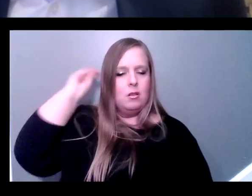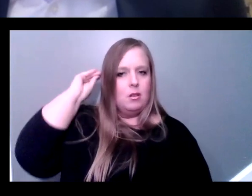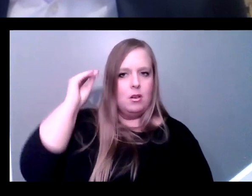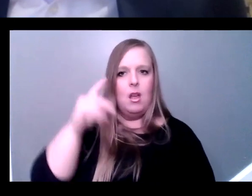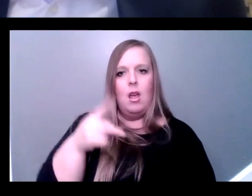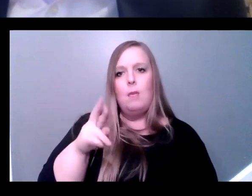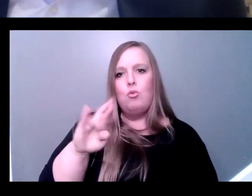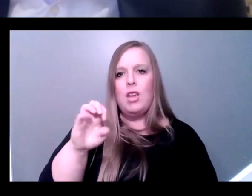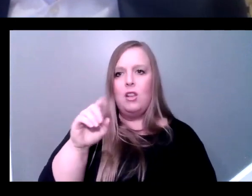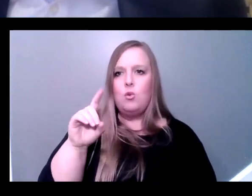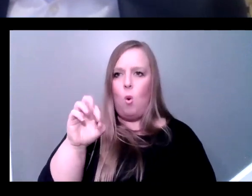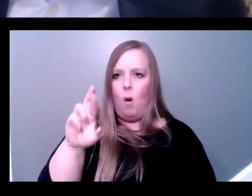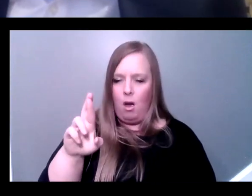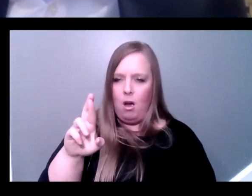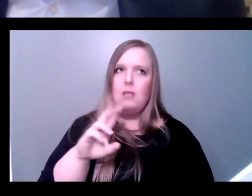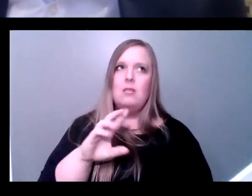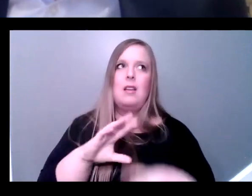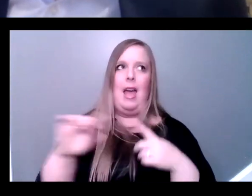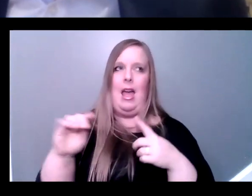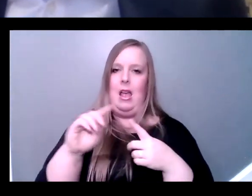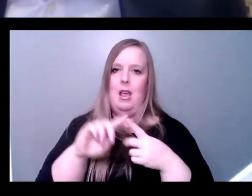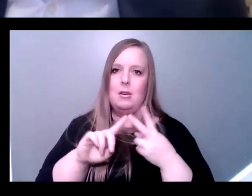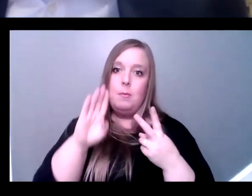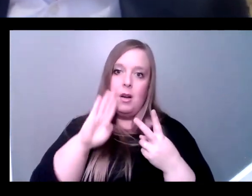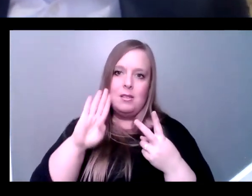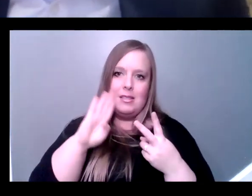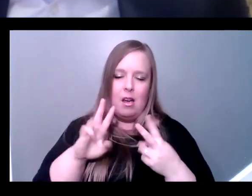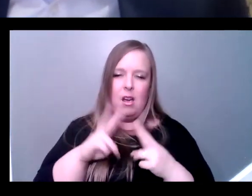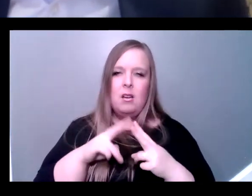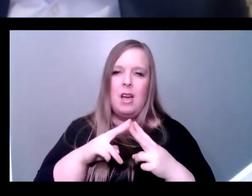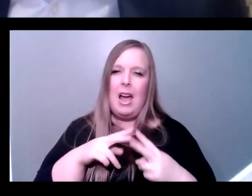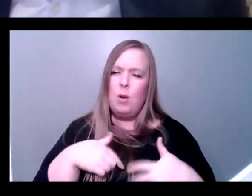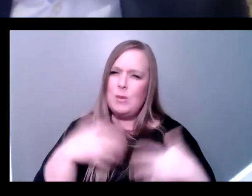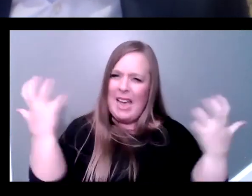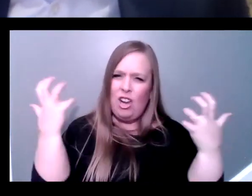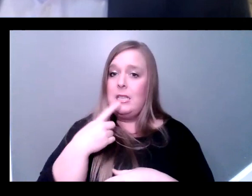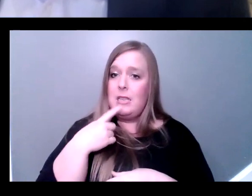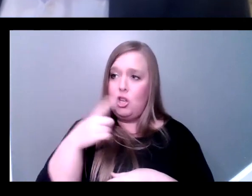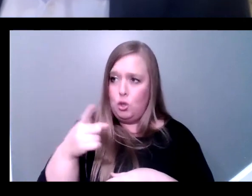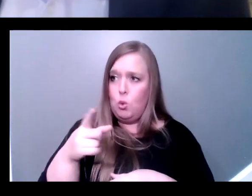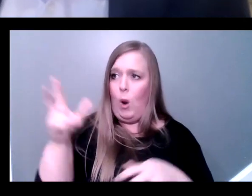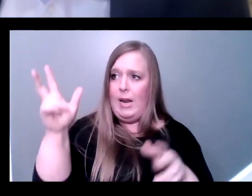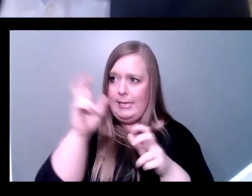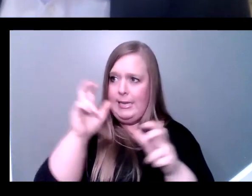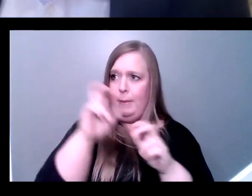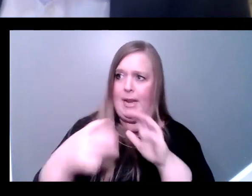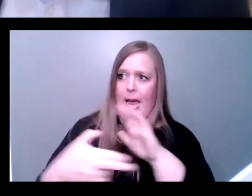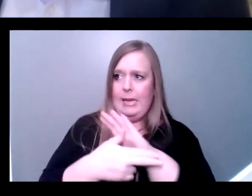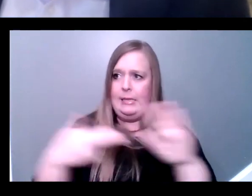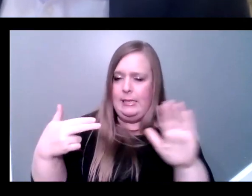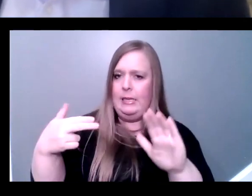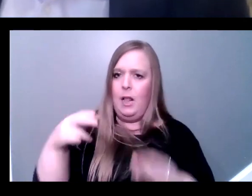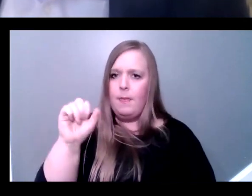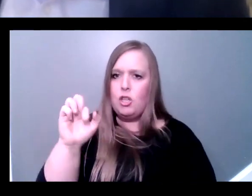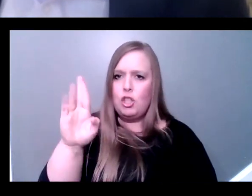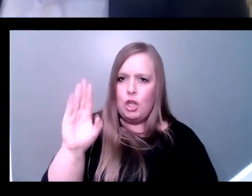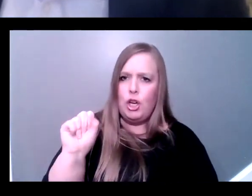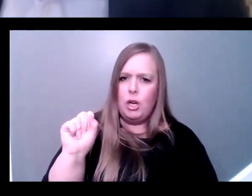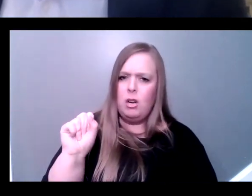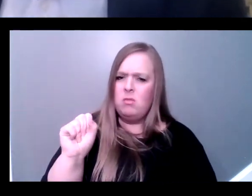each other. A quick introduction of myself. My name is Nick Shankle. I'm the director here at the West Lafayette Public